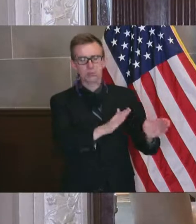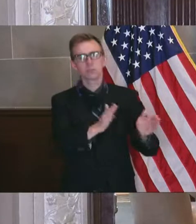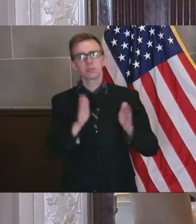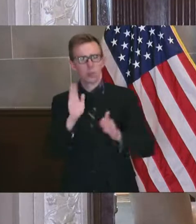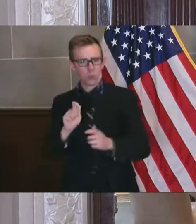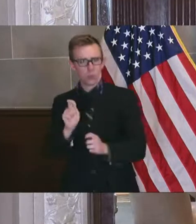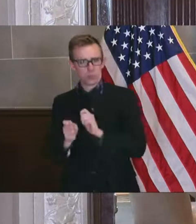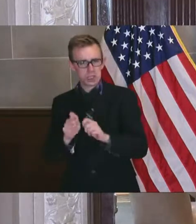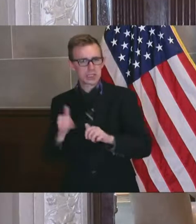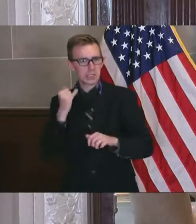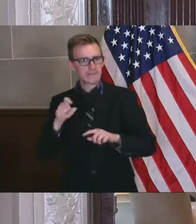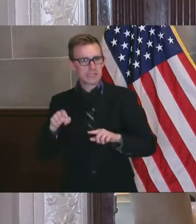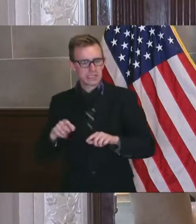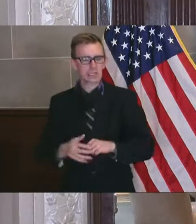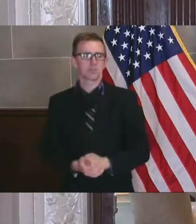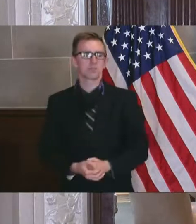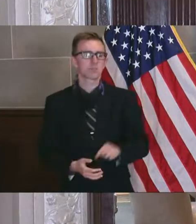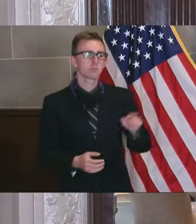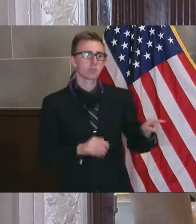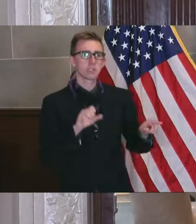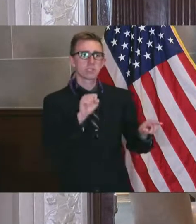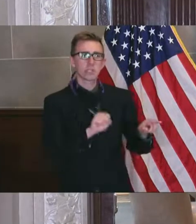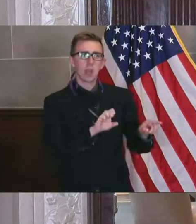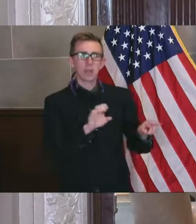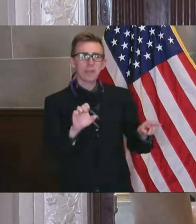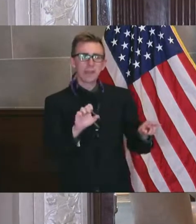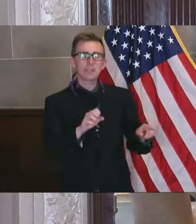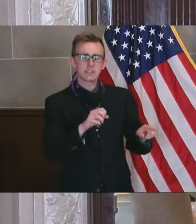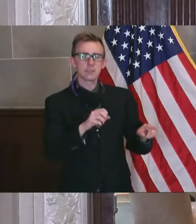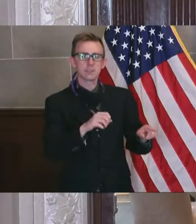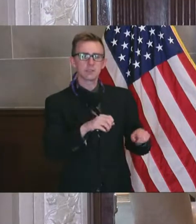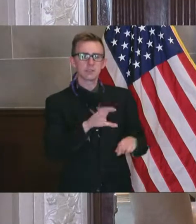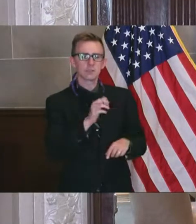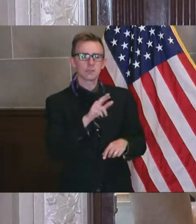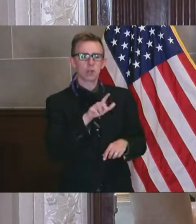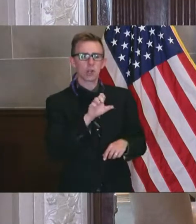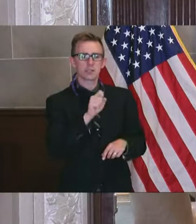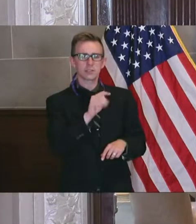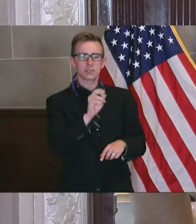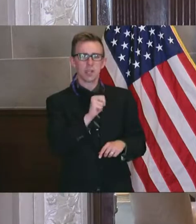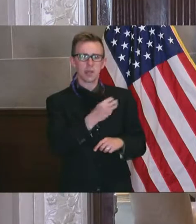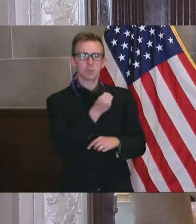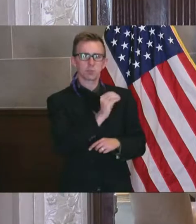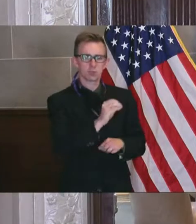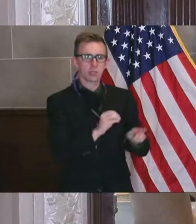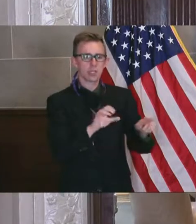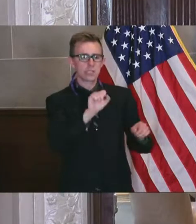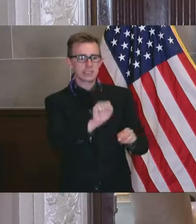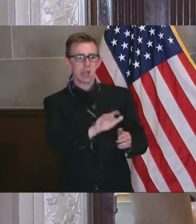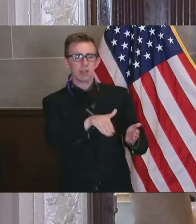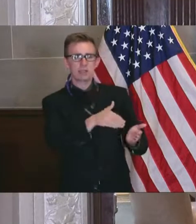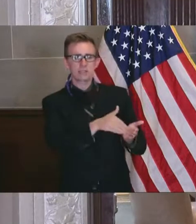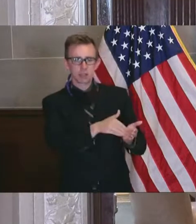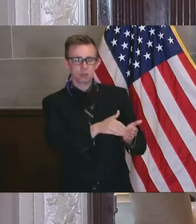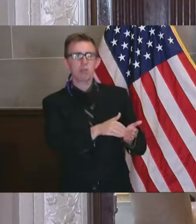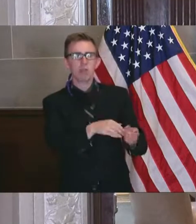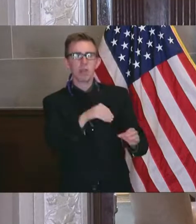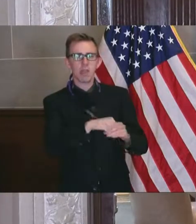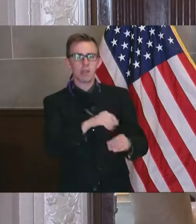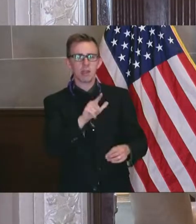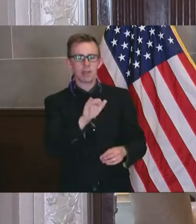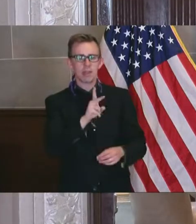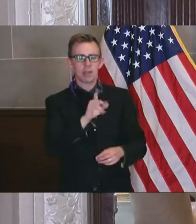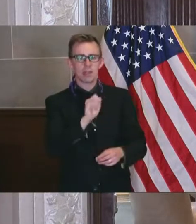sites selected for Phase 1 are Southeast Correctional Center in Charleston, Missouri, and South Central Correctional Center in